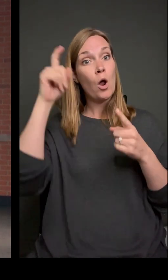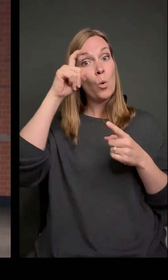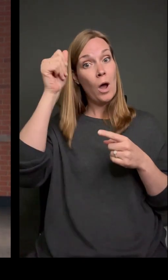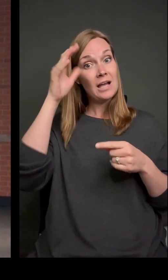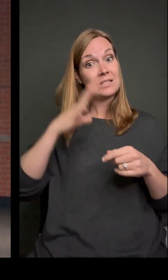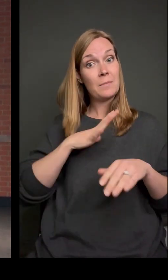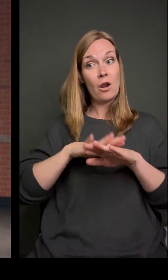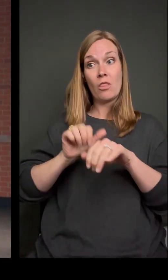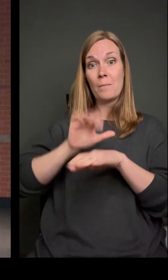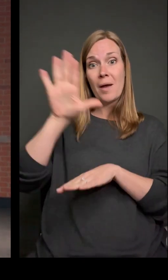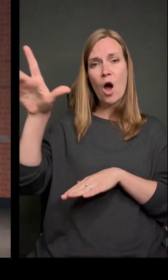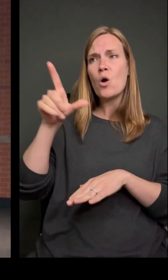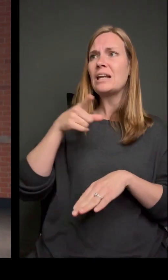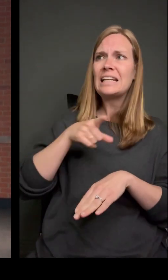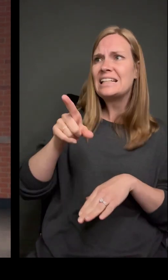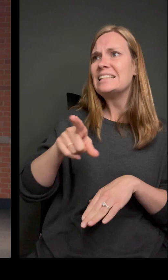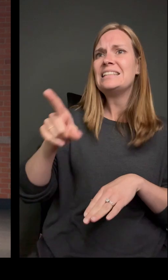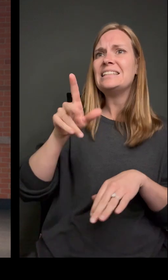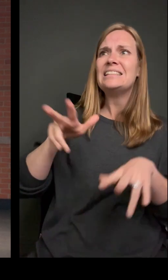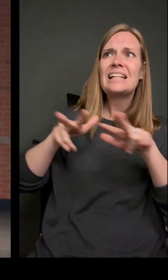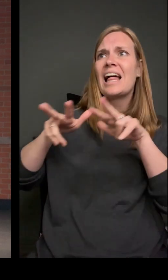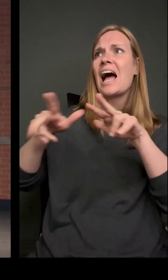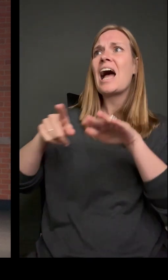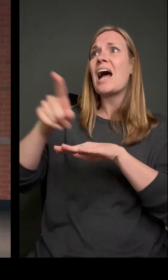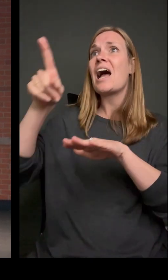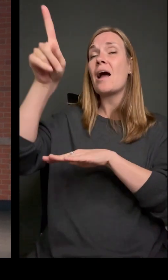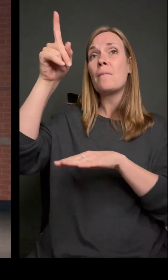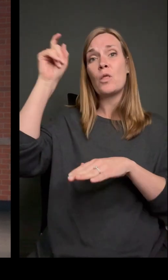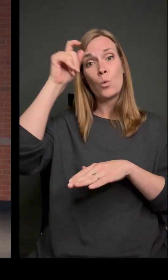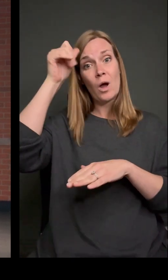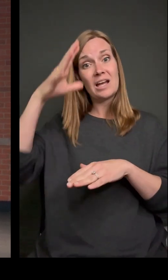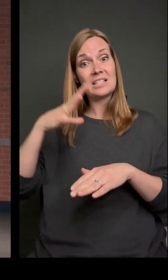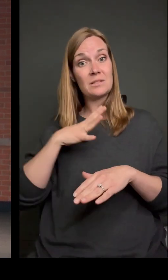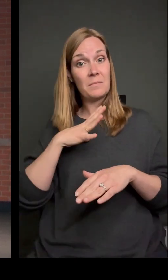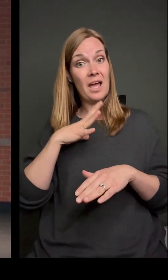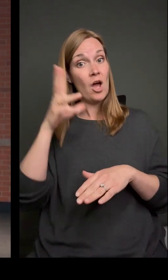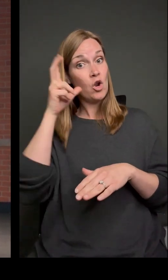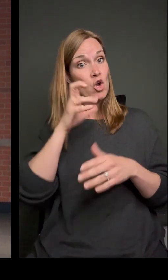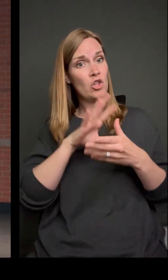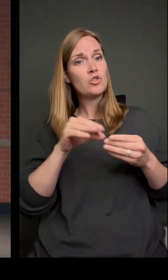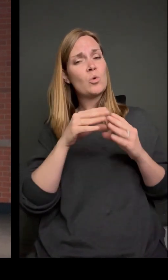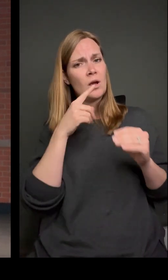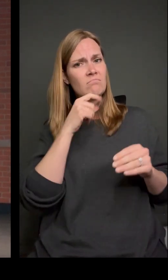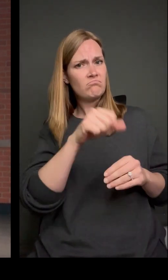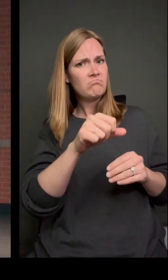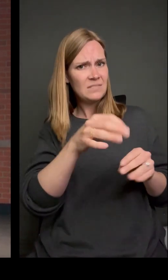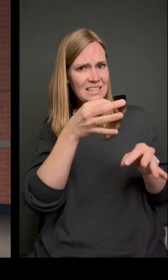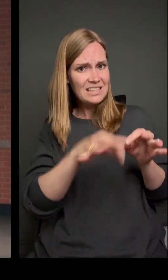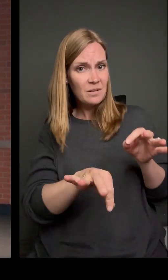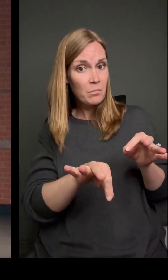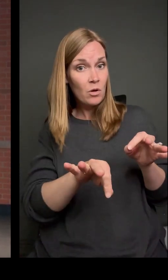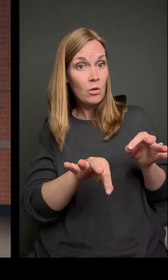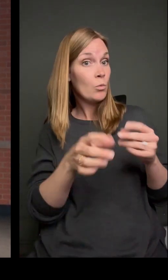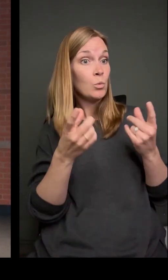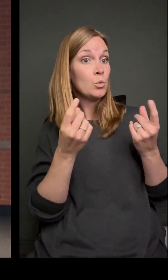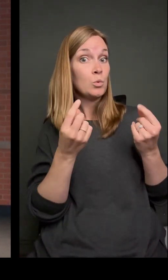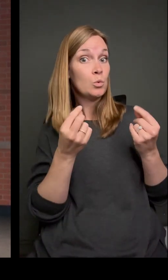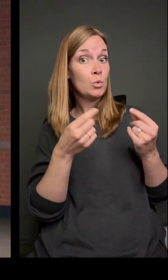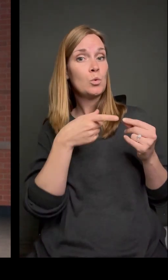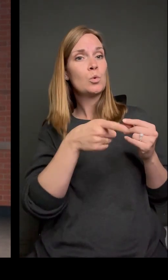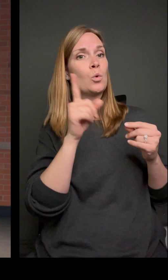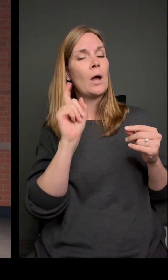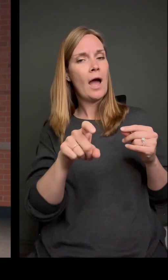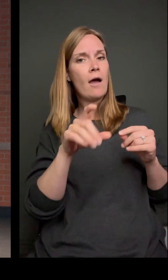atop a mountain. He found the mountain, he climbed it, he found the wise man. When the wise man heard the miser's story, he said, "It's simple. All you need to do to lift the spell